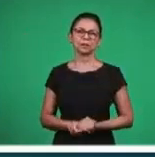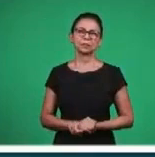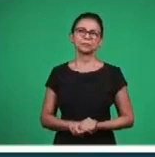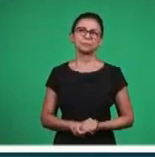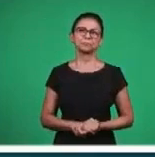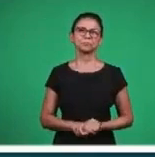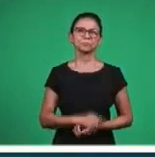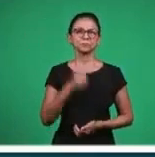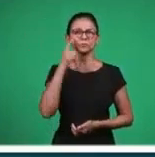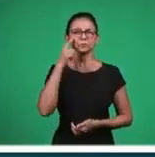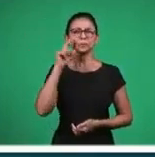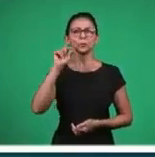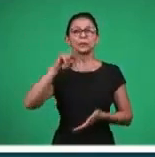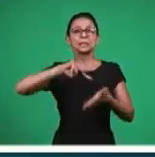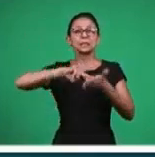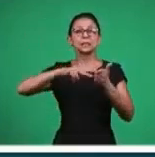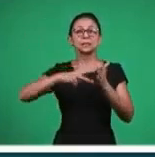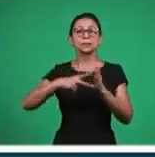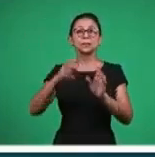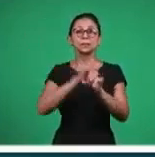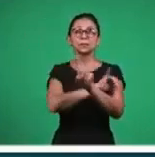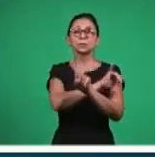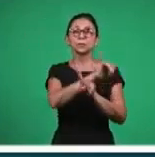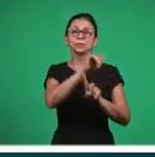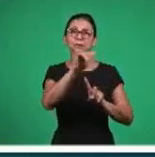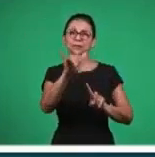So the brand new church there.